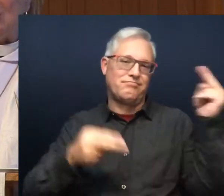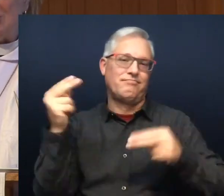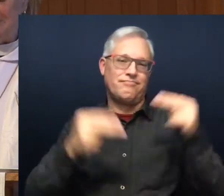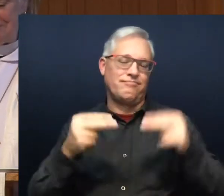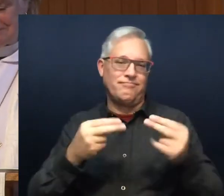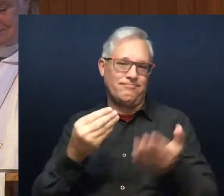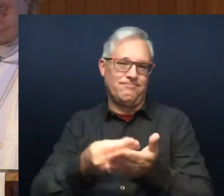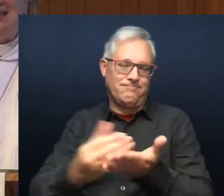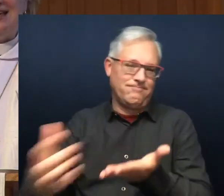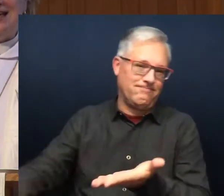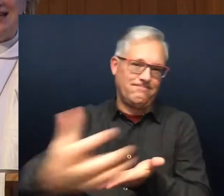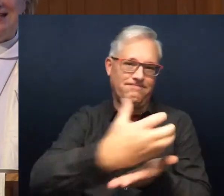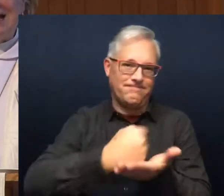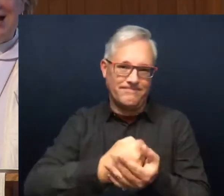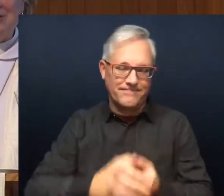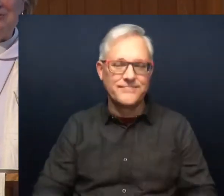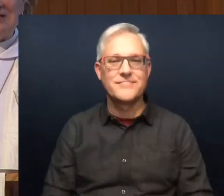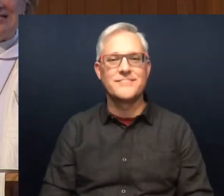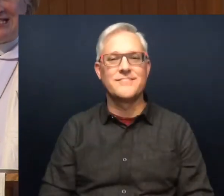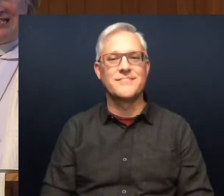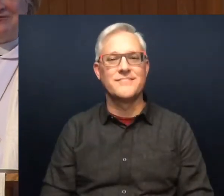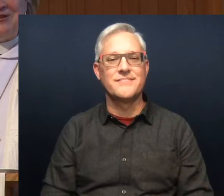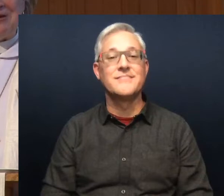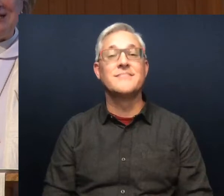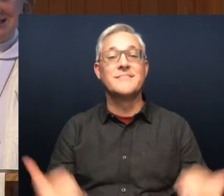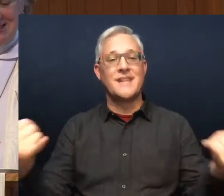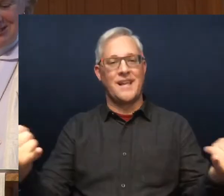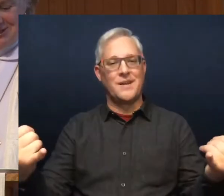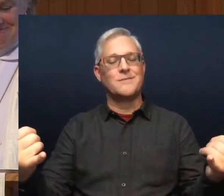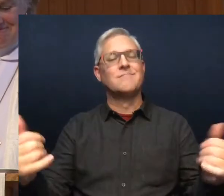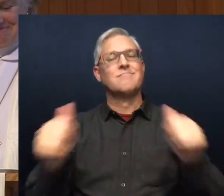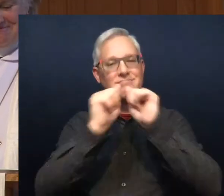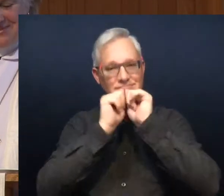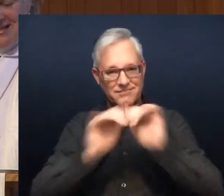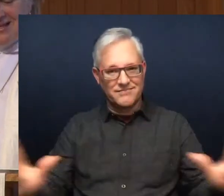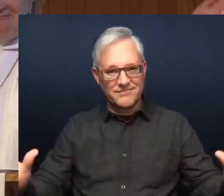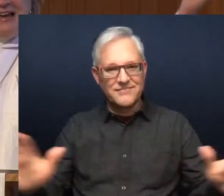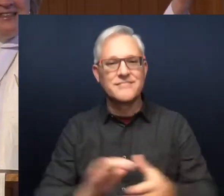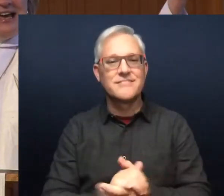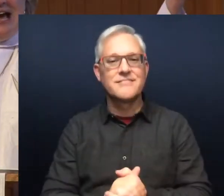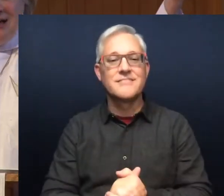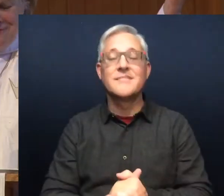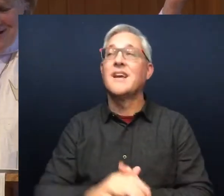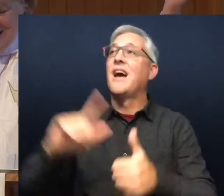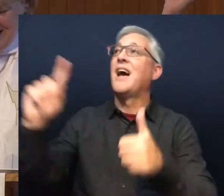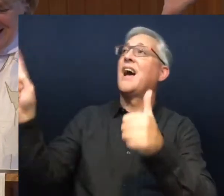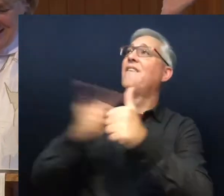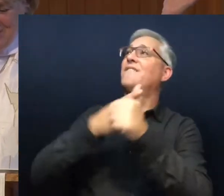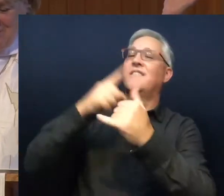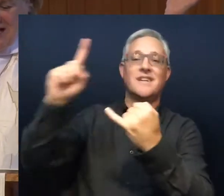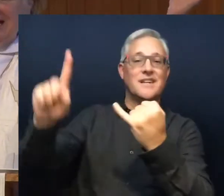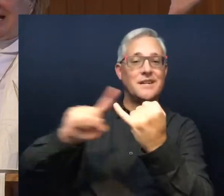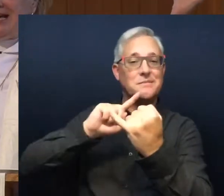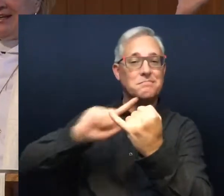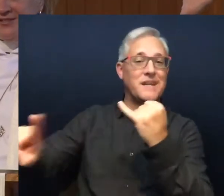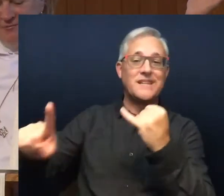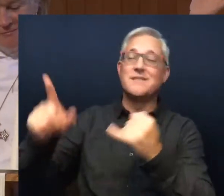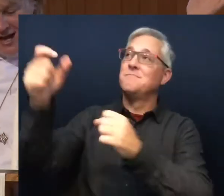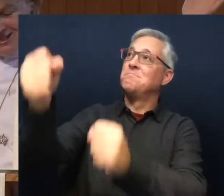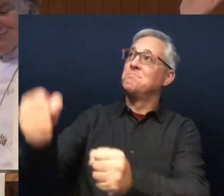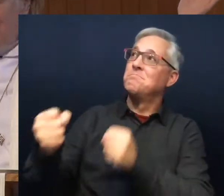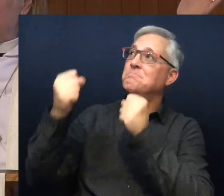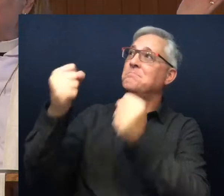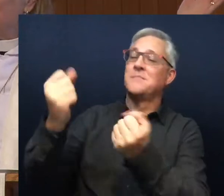this goal. And now receive the benediction. May the Alpha and the Omega,